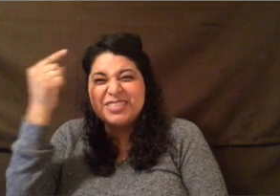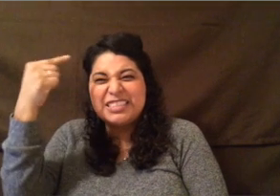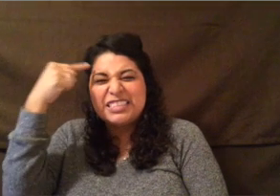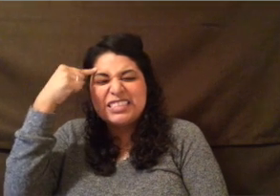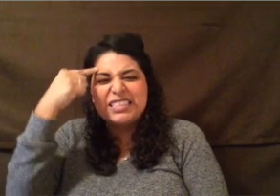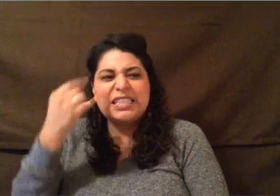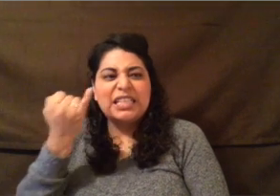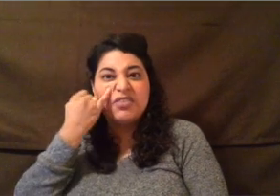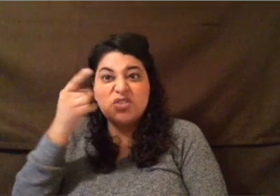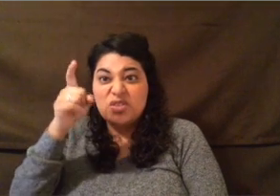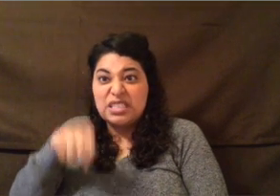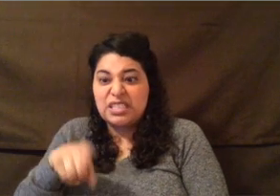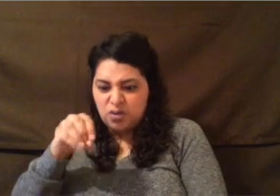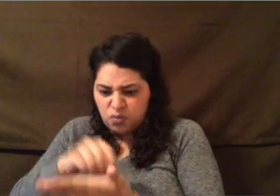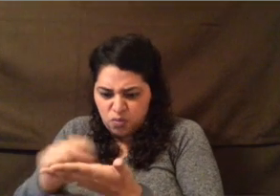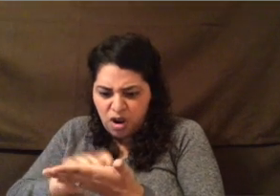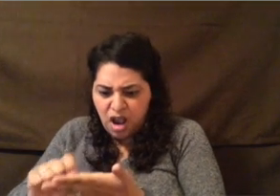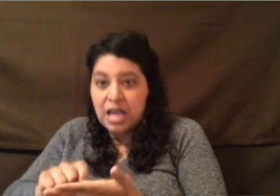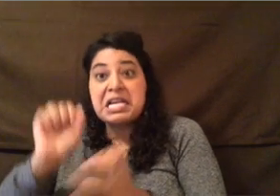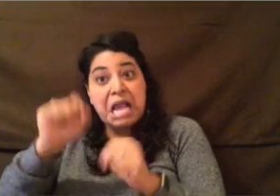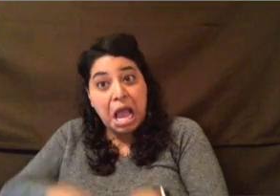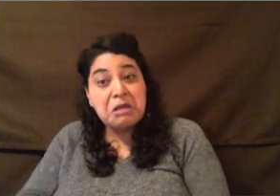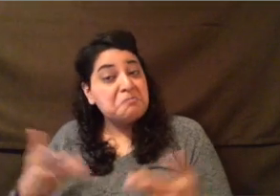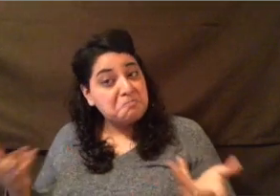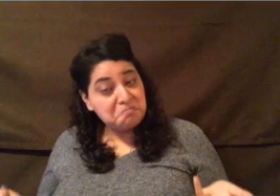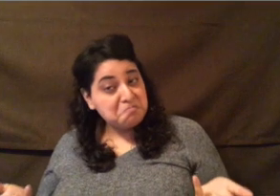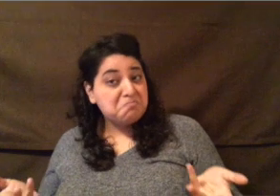need to write it down, go ahead and write it down.